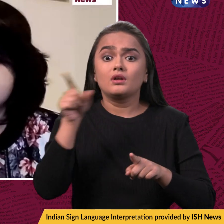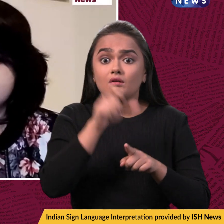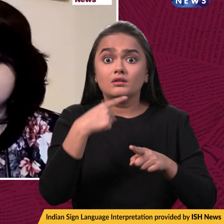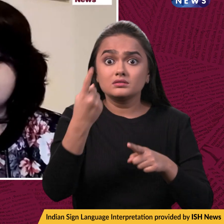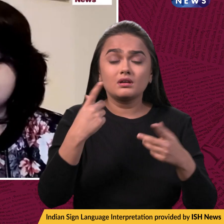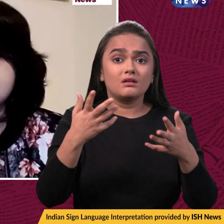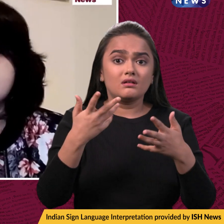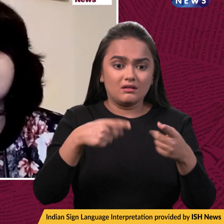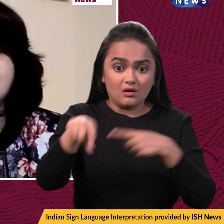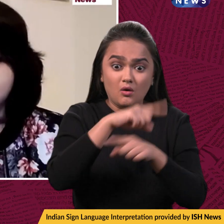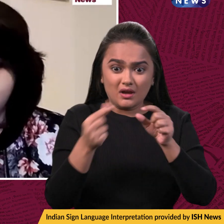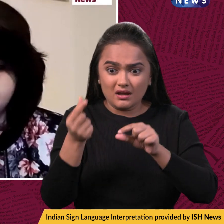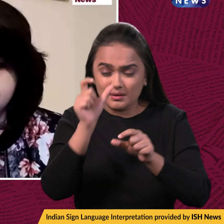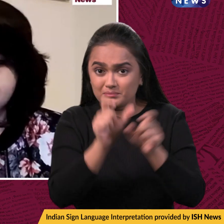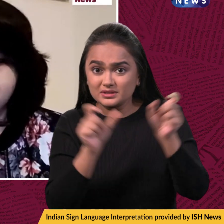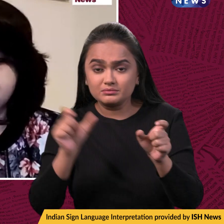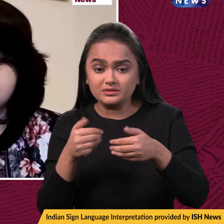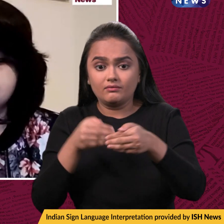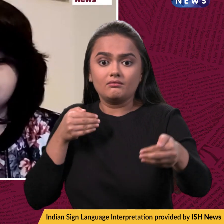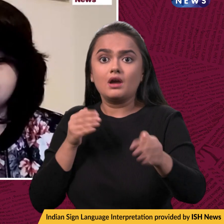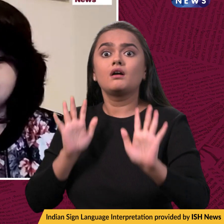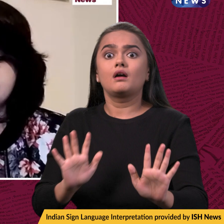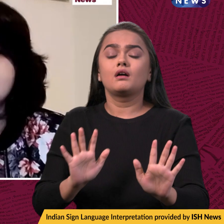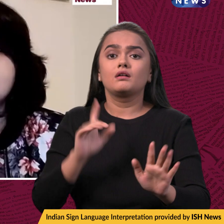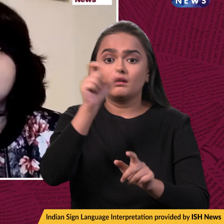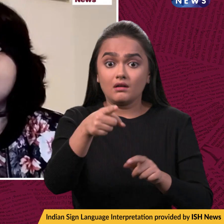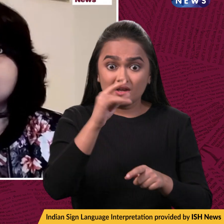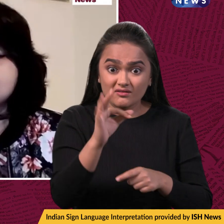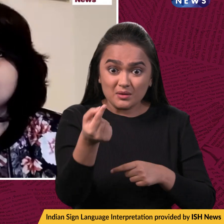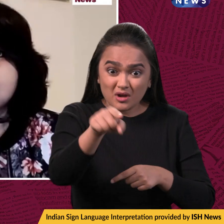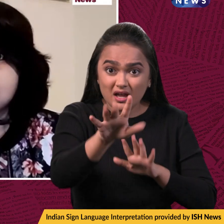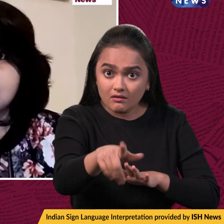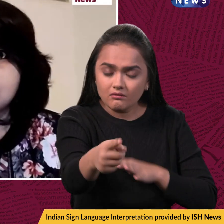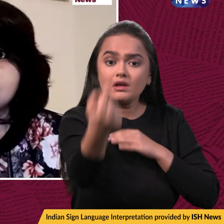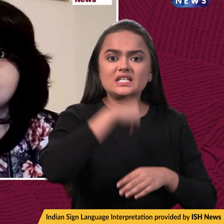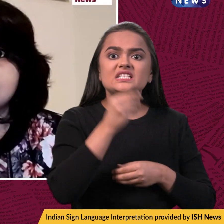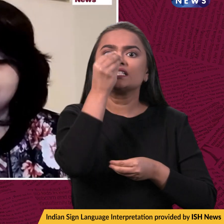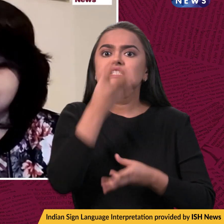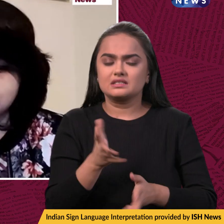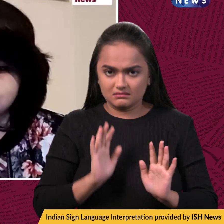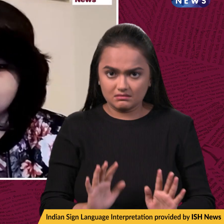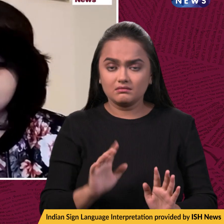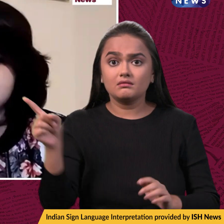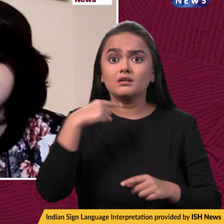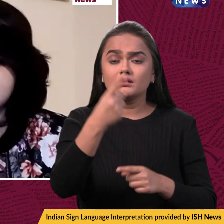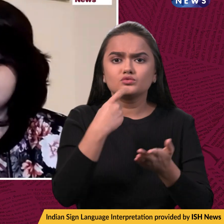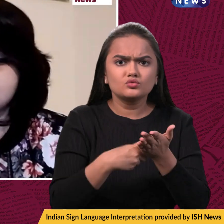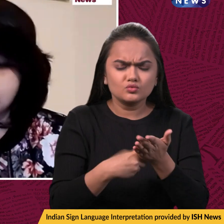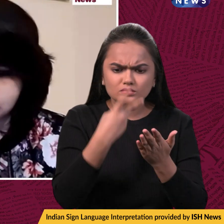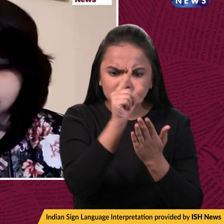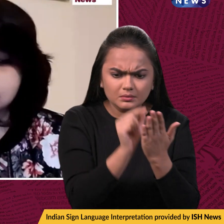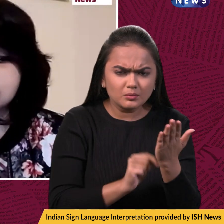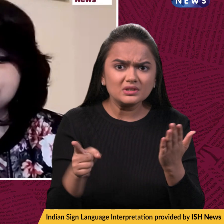also spread through the excrement and vomit of an infected person. Now, these are the guidelines that have been issued. As per